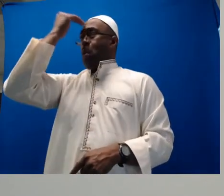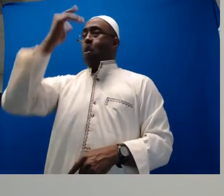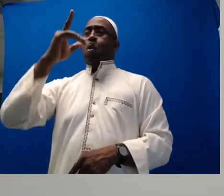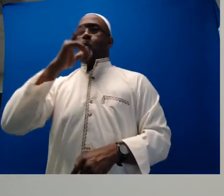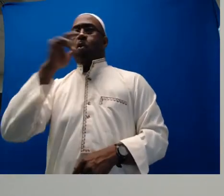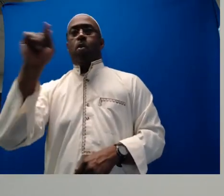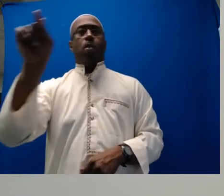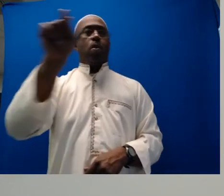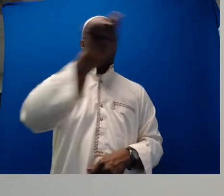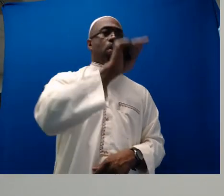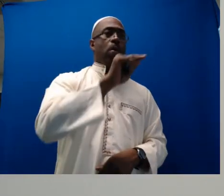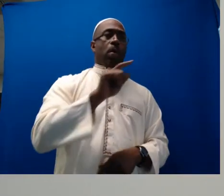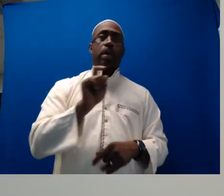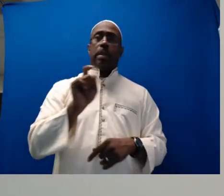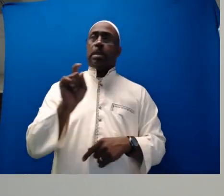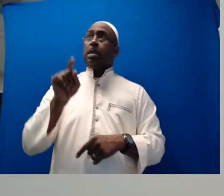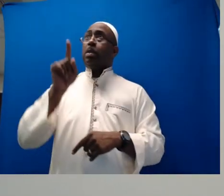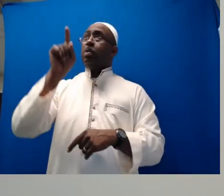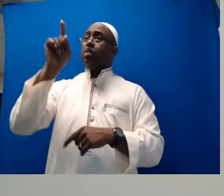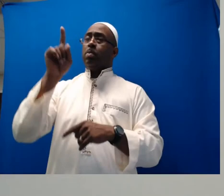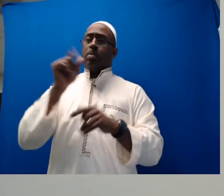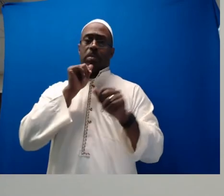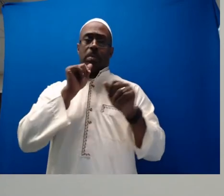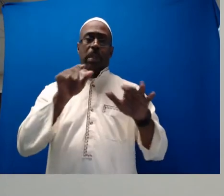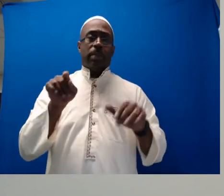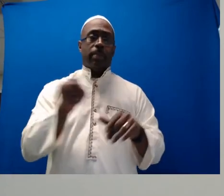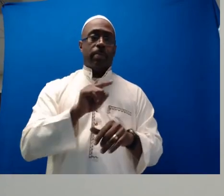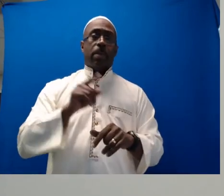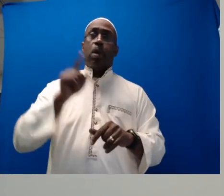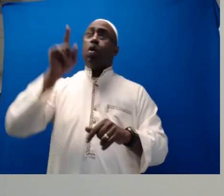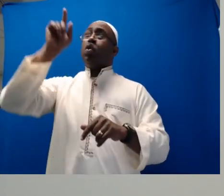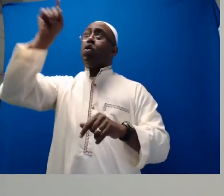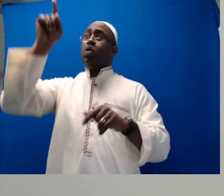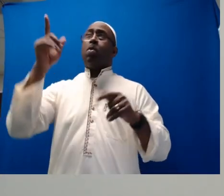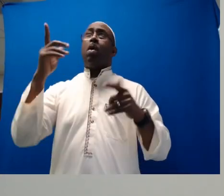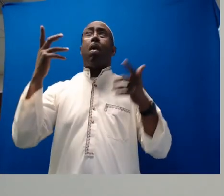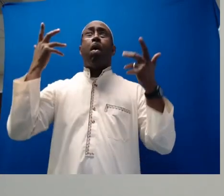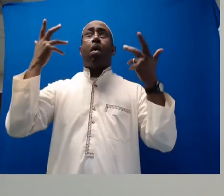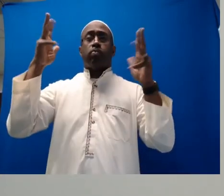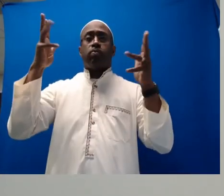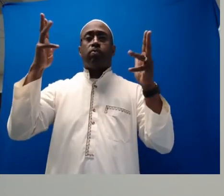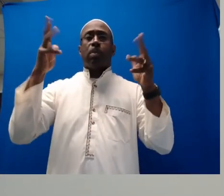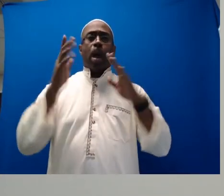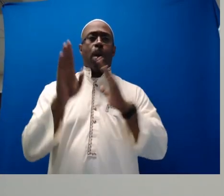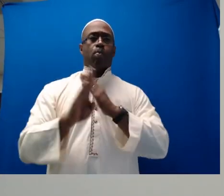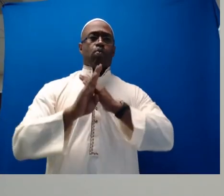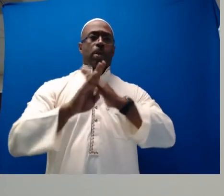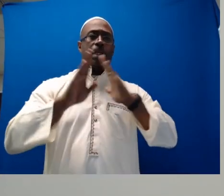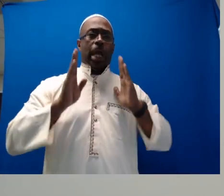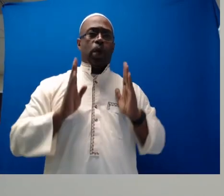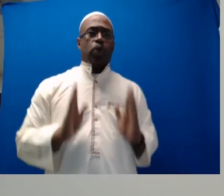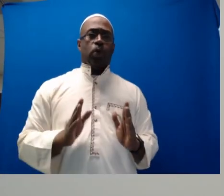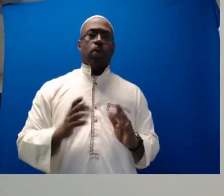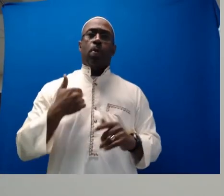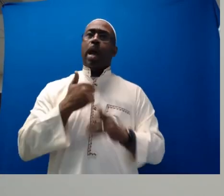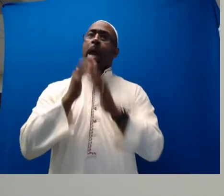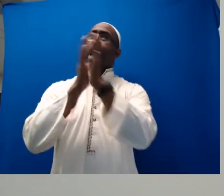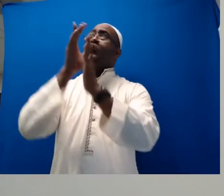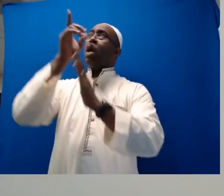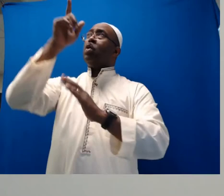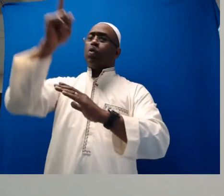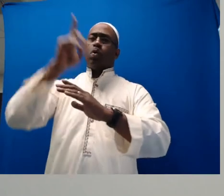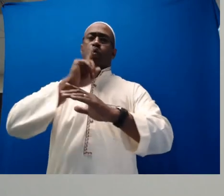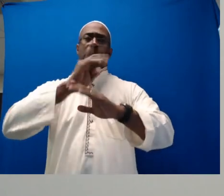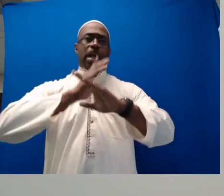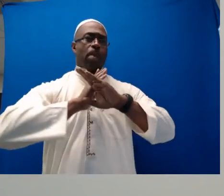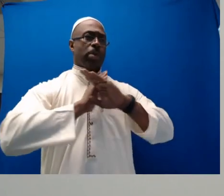Rabbil Alameen. Ya Allah, and as you are the protector, we ask Ya Rabbil Alameen that you